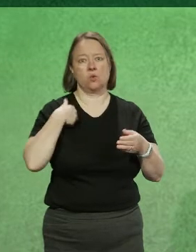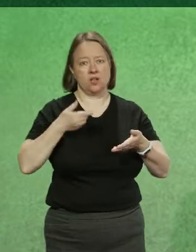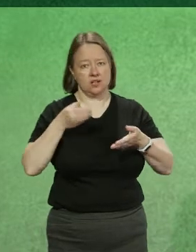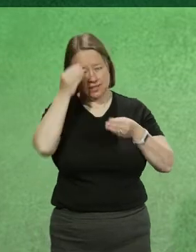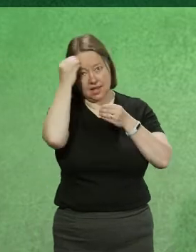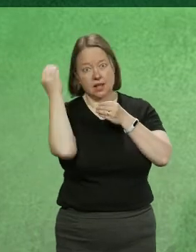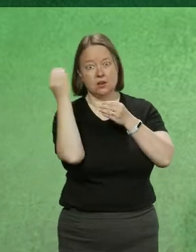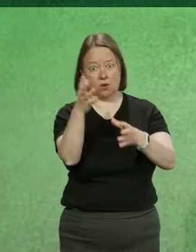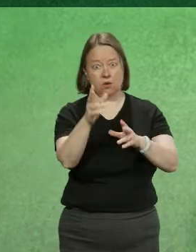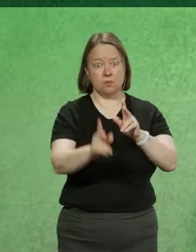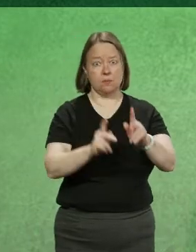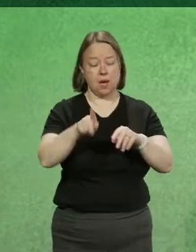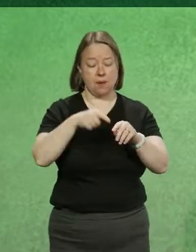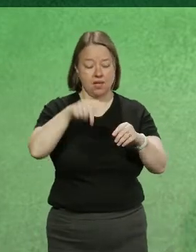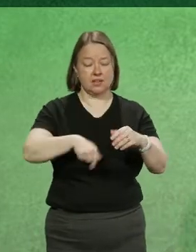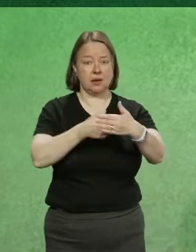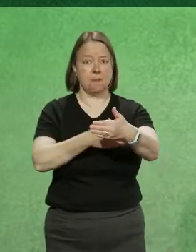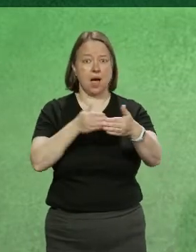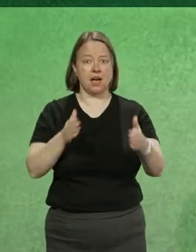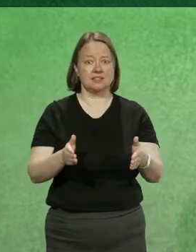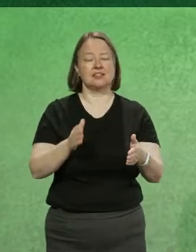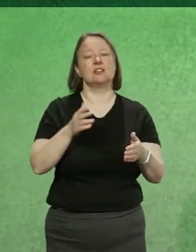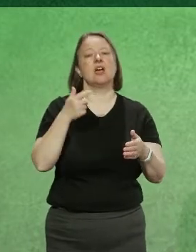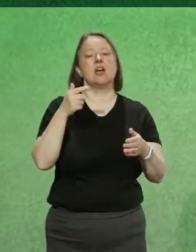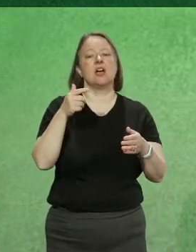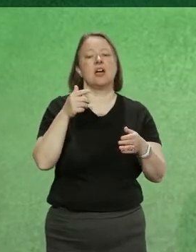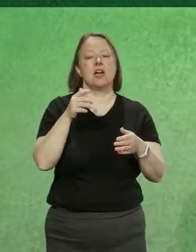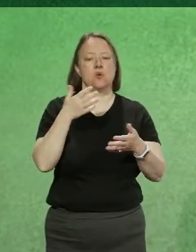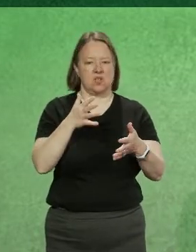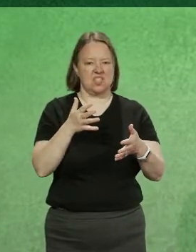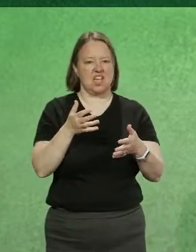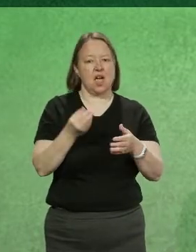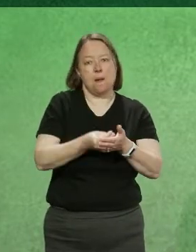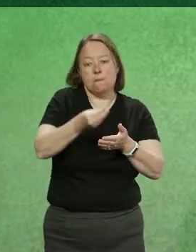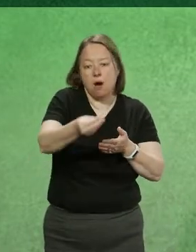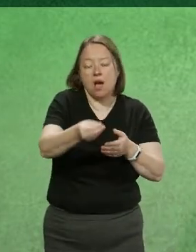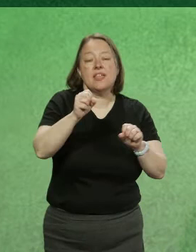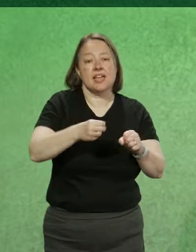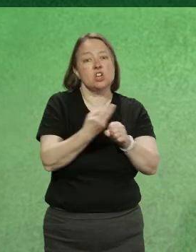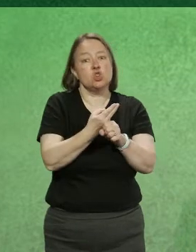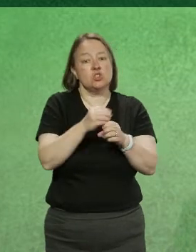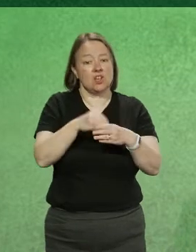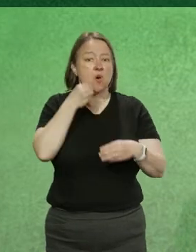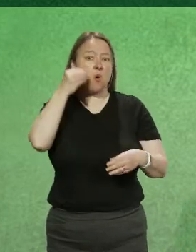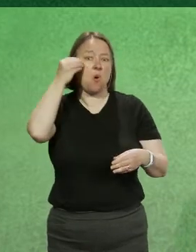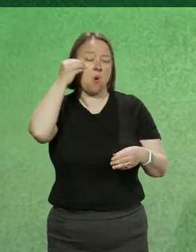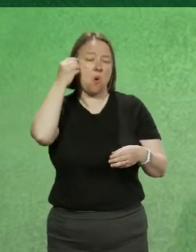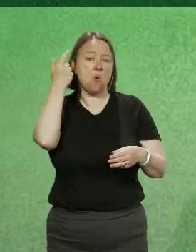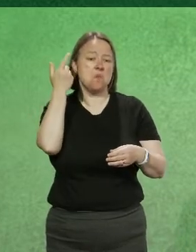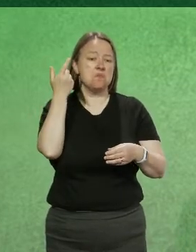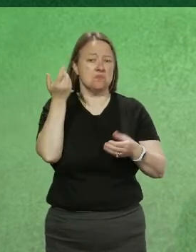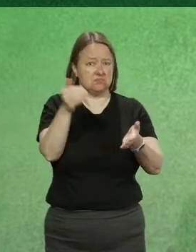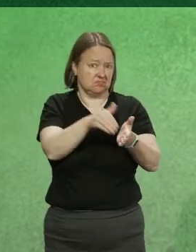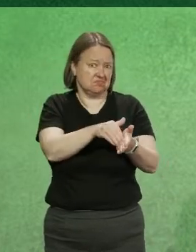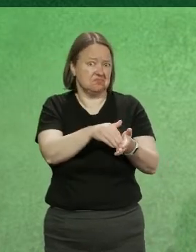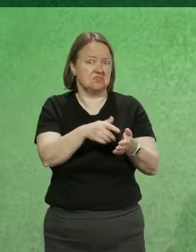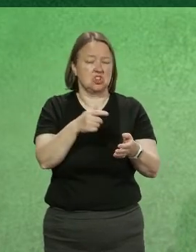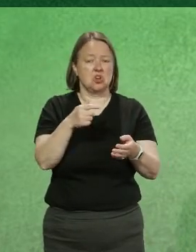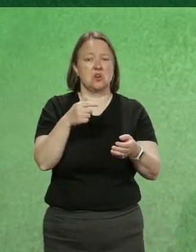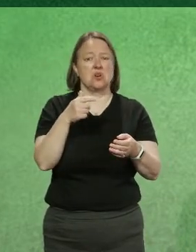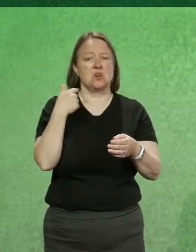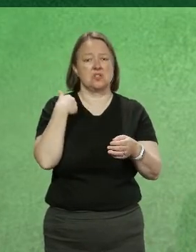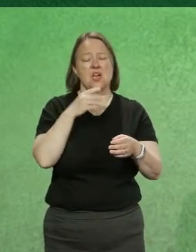know about these boxes. And after they have bought them, they could use them in their homes for some time because like I mentioned, they are